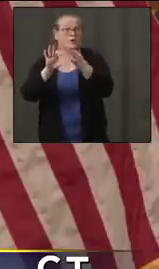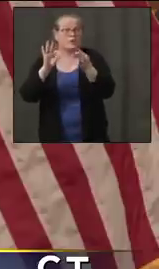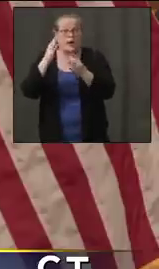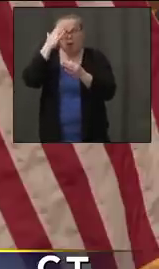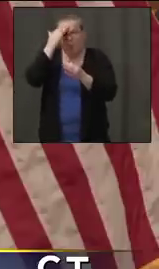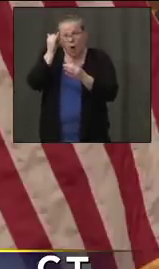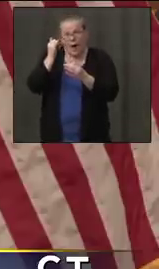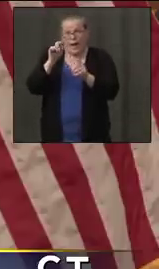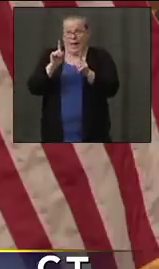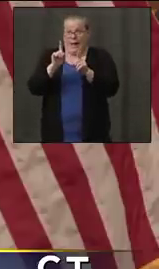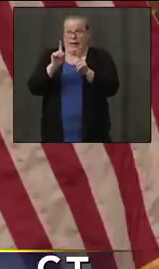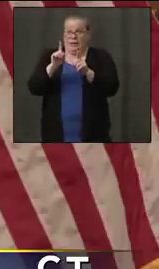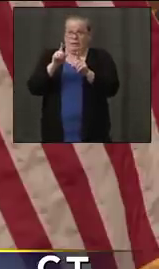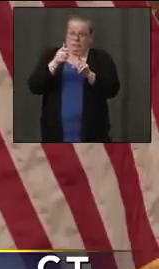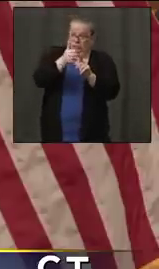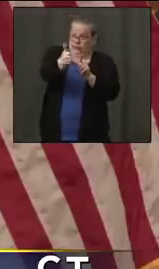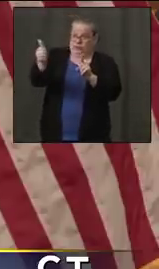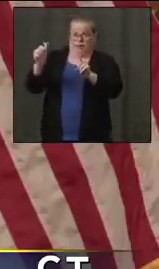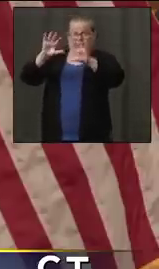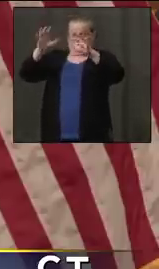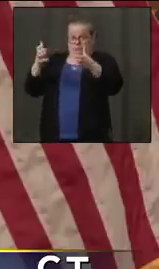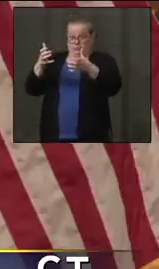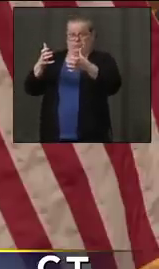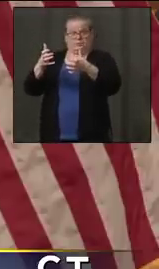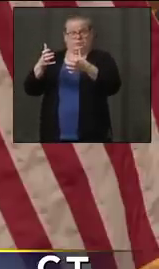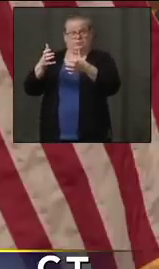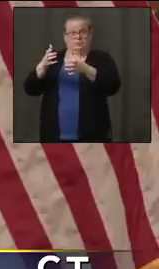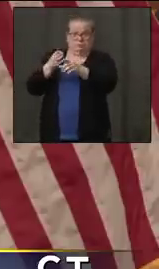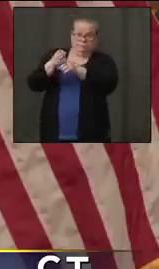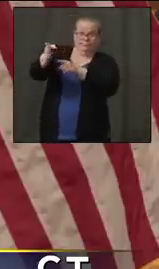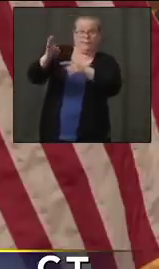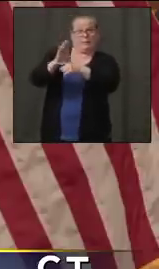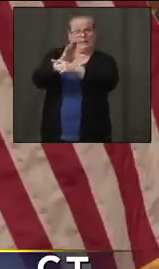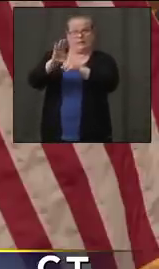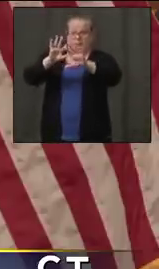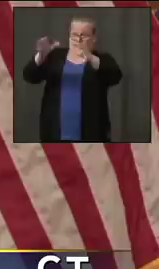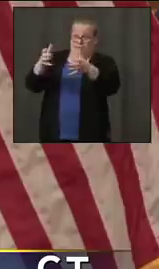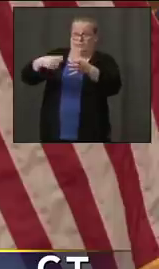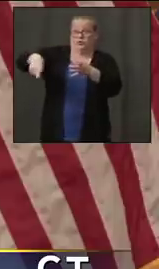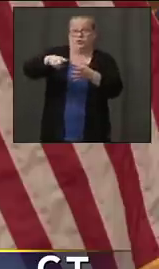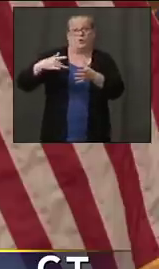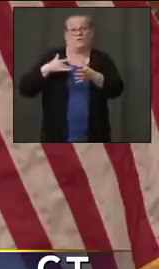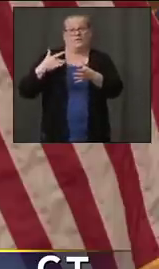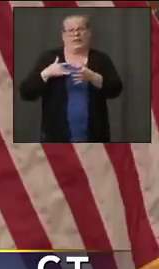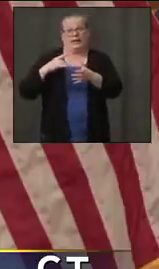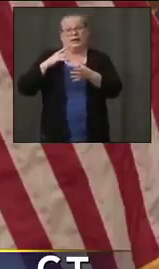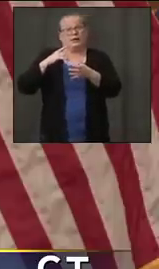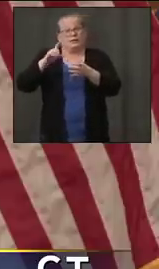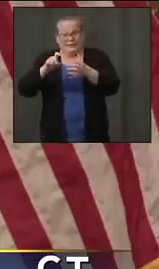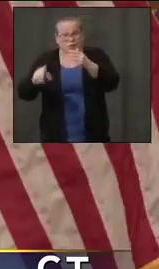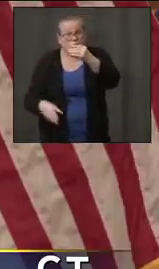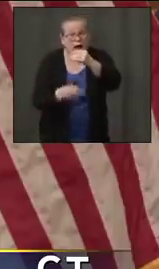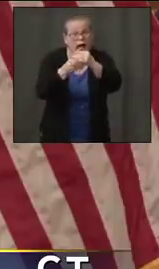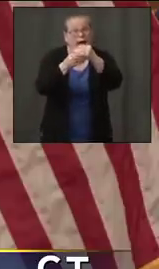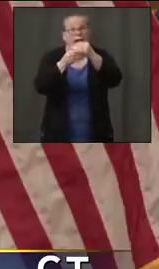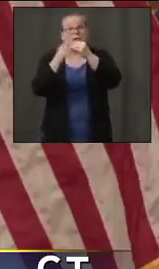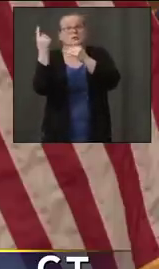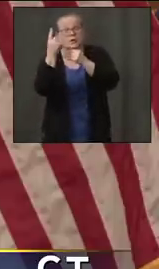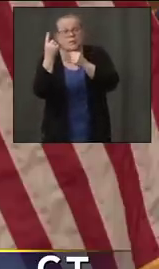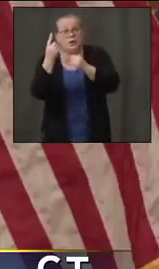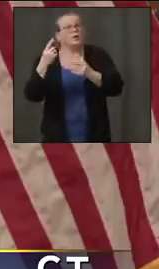that, it's important for us to take other things into consideration, we are all ears, and we appreciate